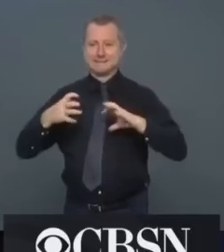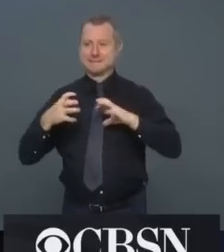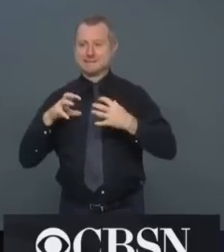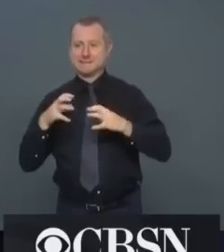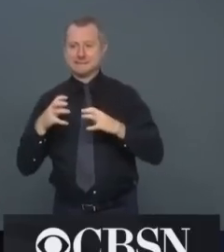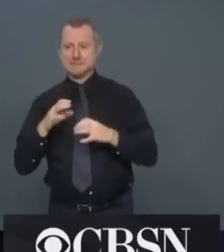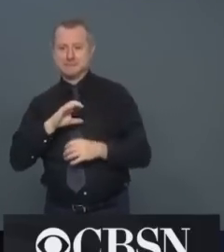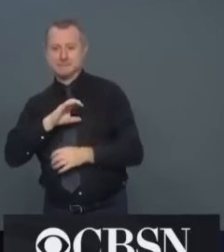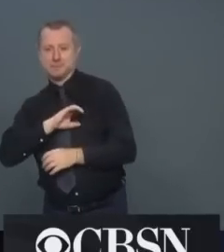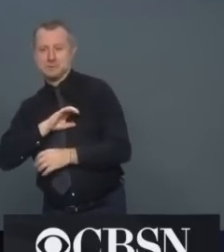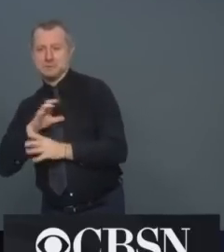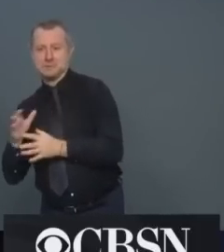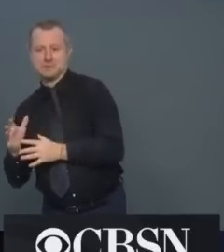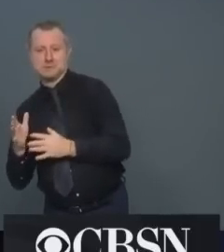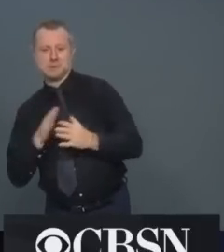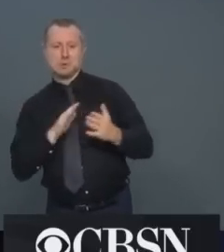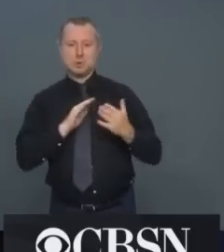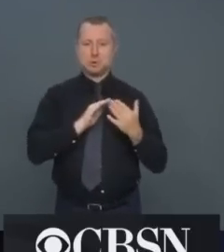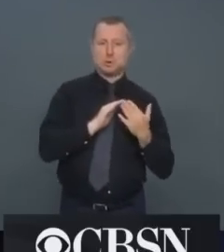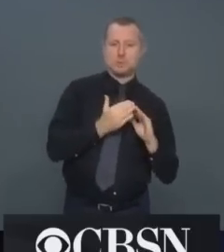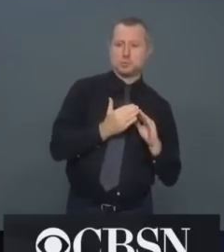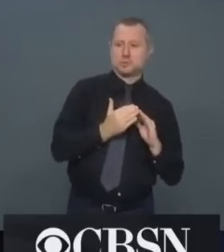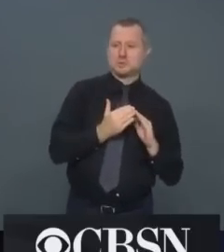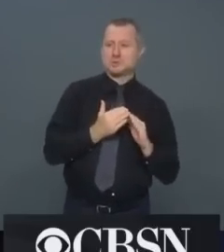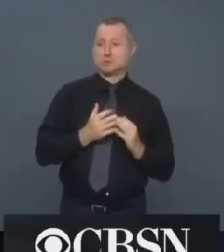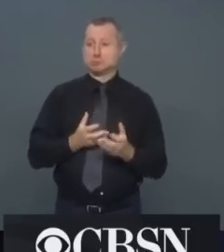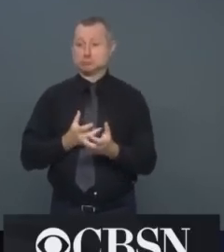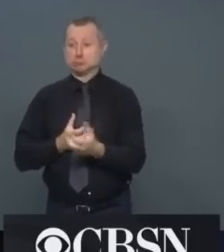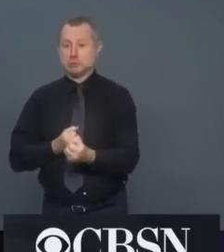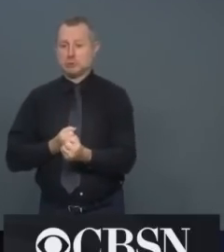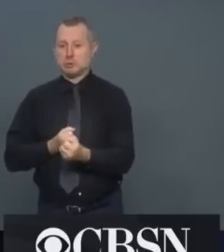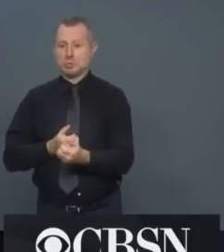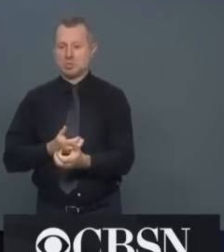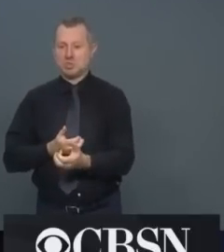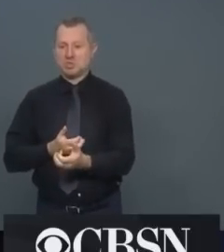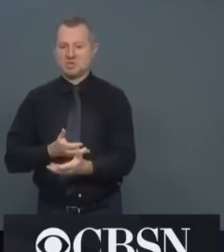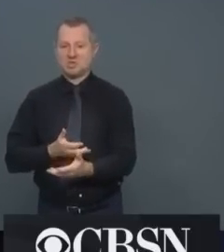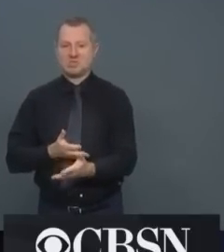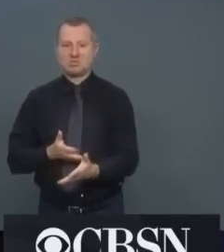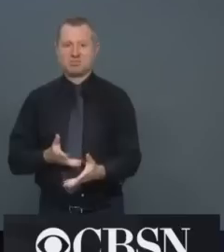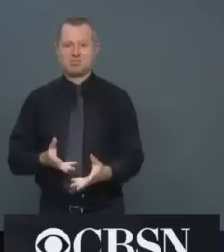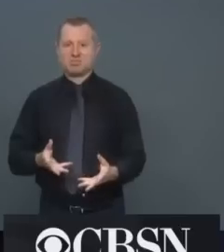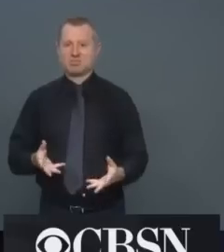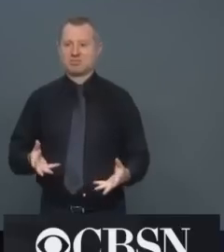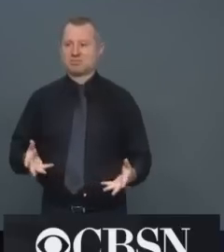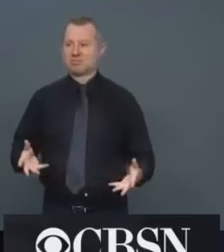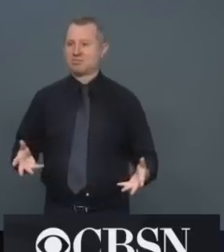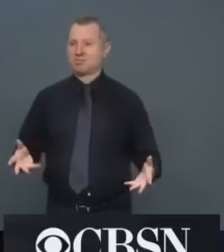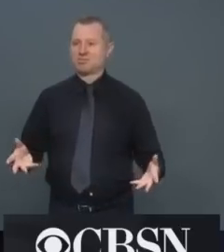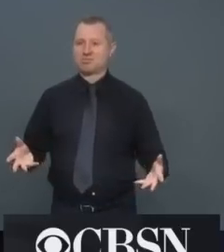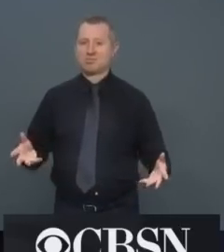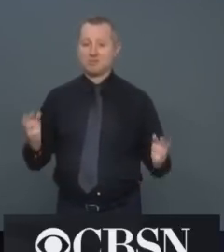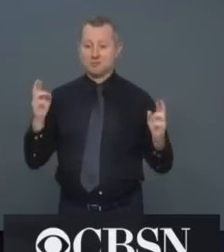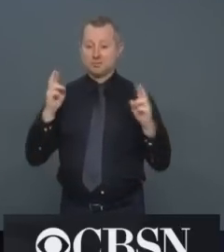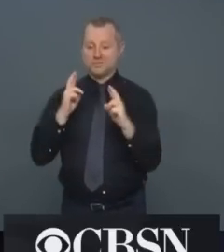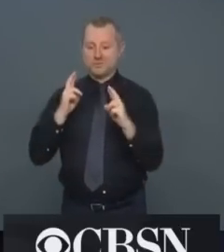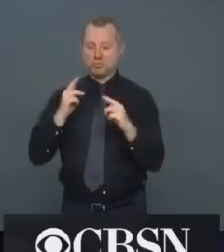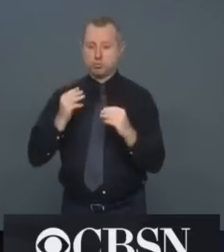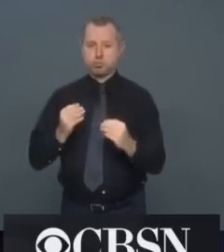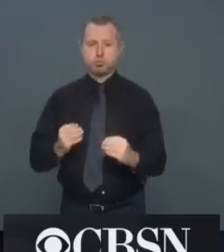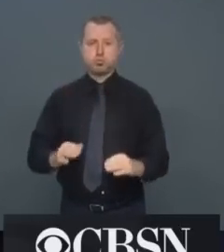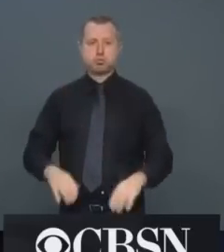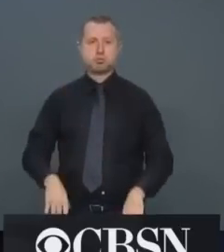between the community. Everybody knows trust is ruptured, respect is ruptured, and none of this works